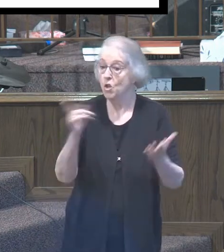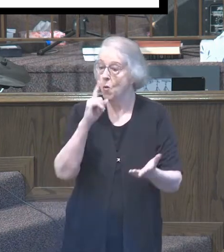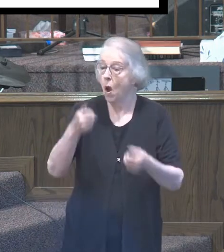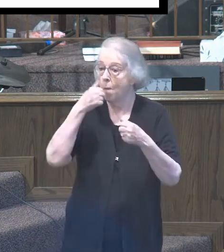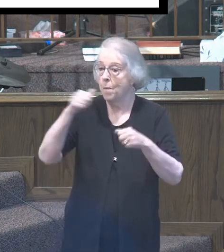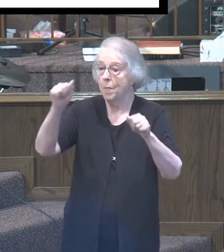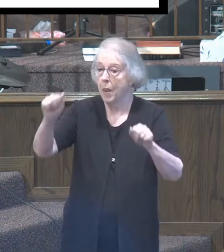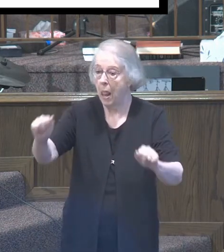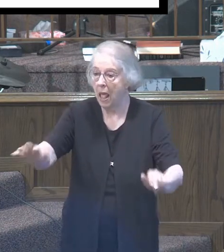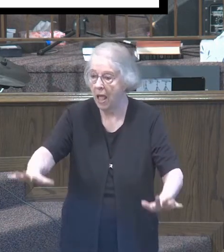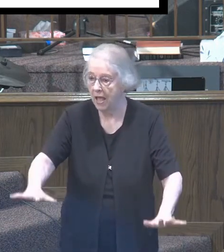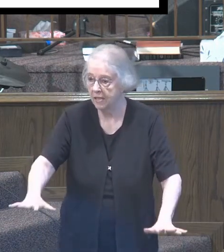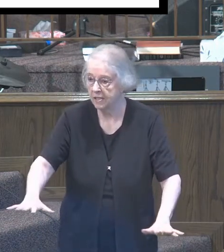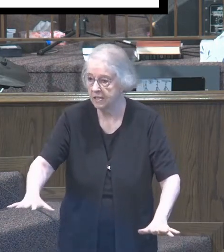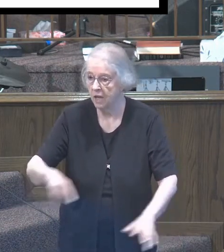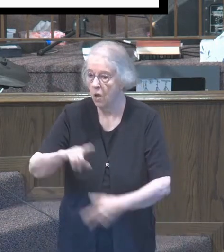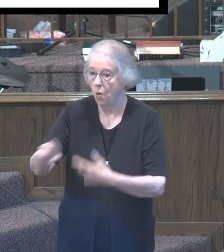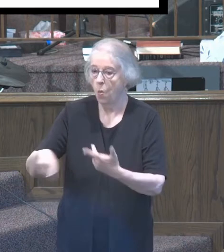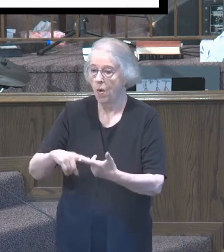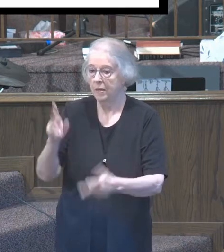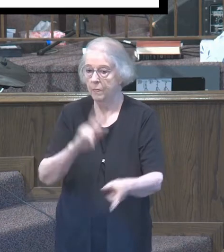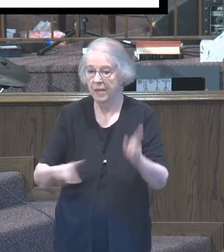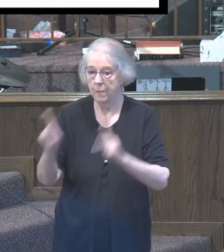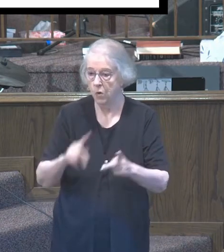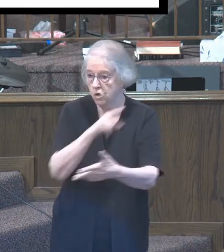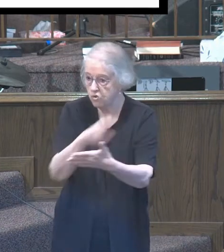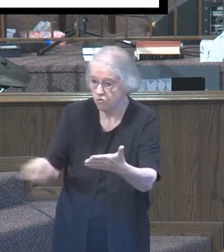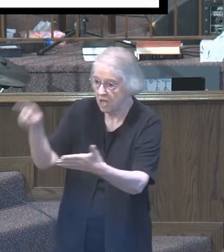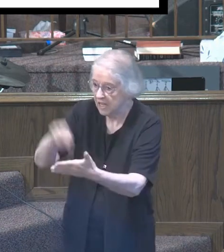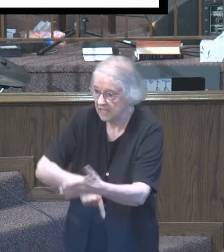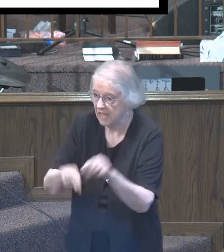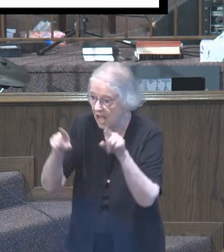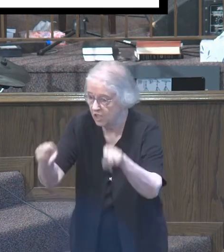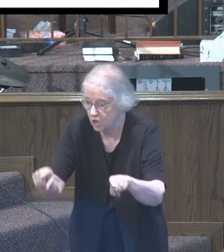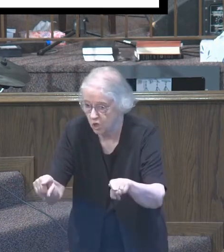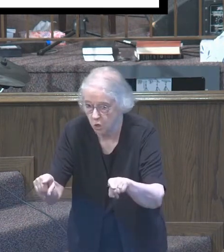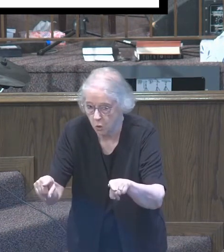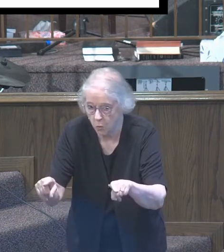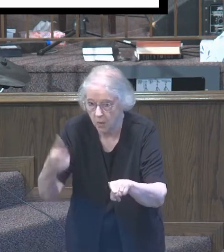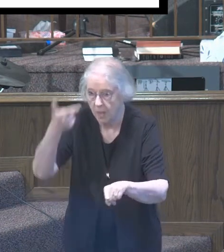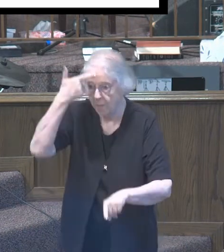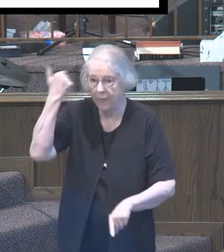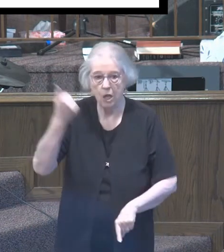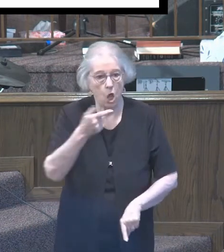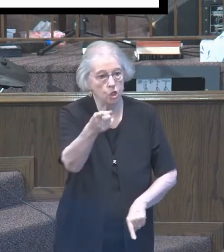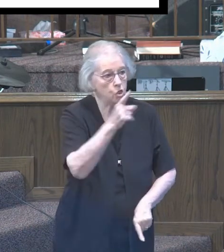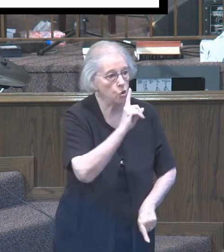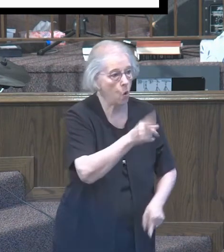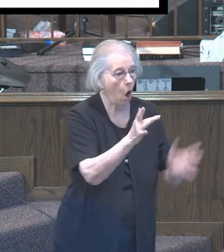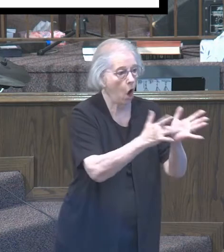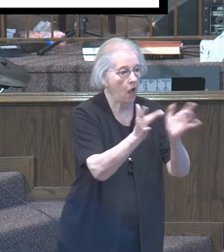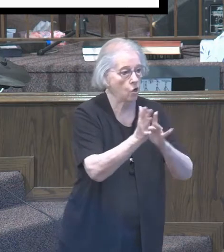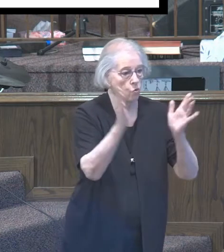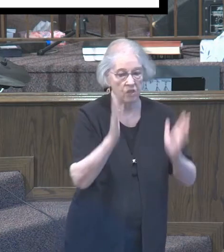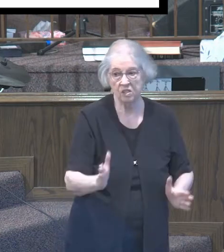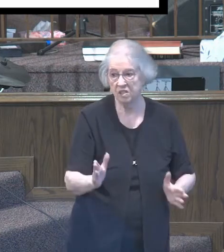The persecution drives you even deeper into God's kingdom. Not only that, count yourselves blessed